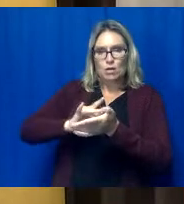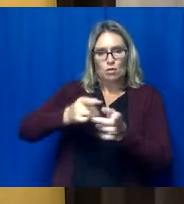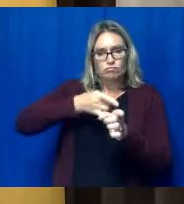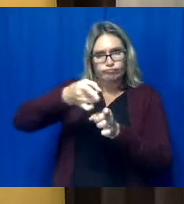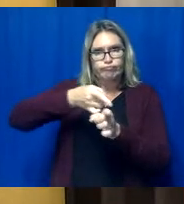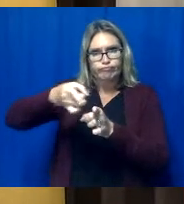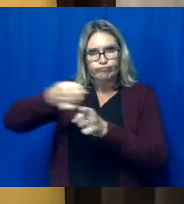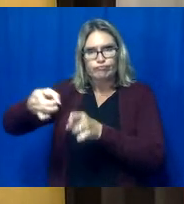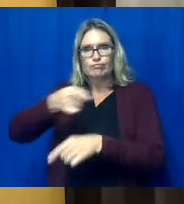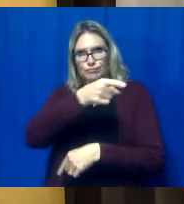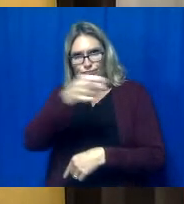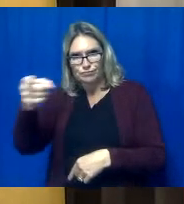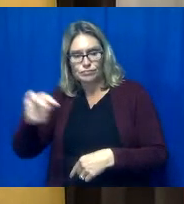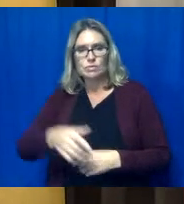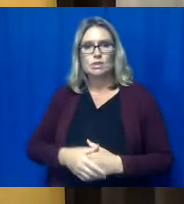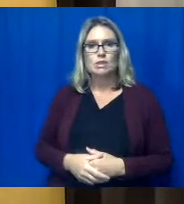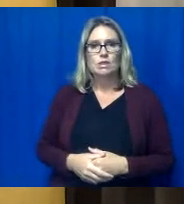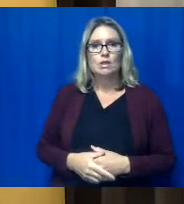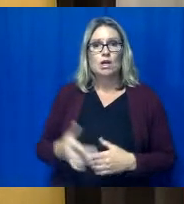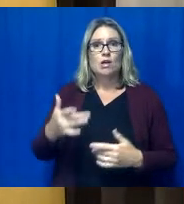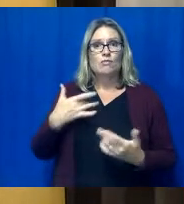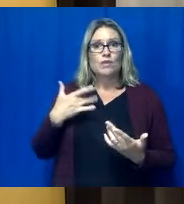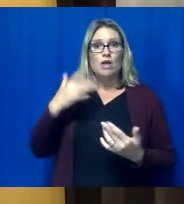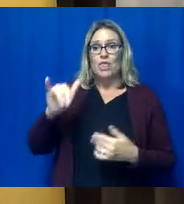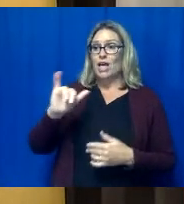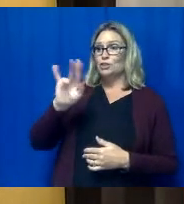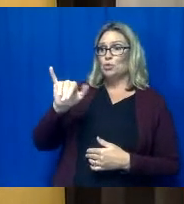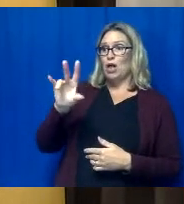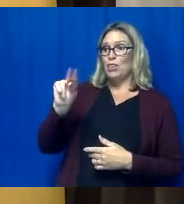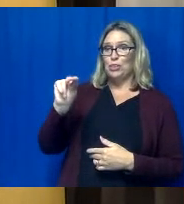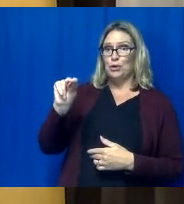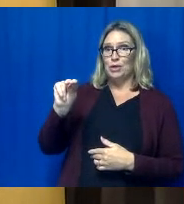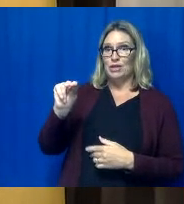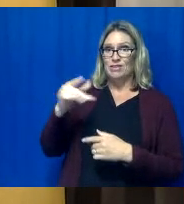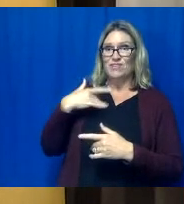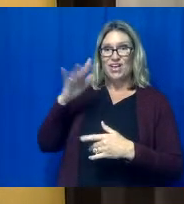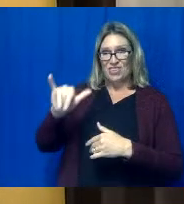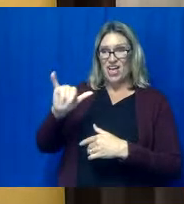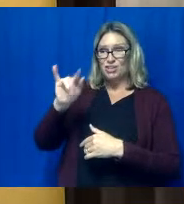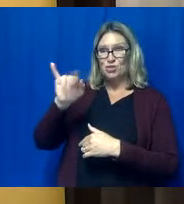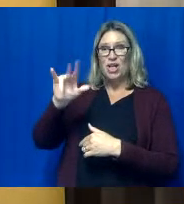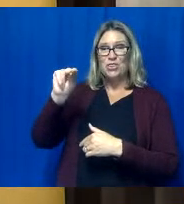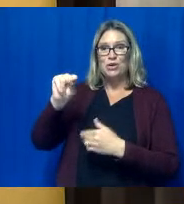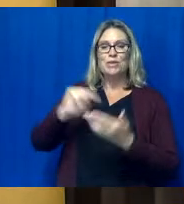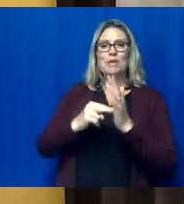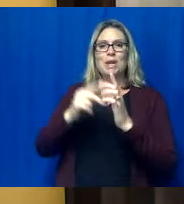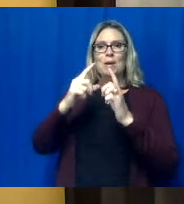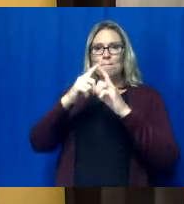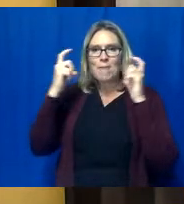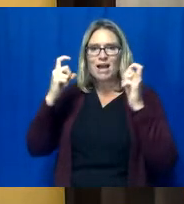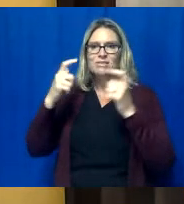that eliminating all restrictions on July 30th was a sound scientific medical decision?